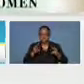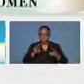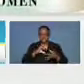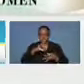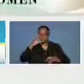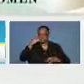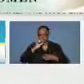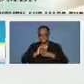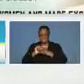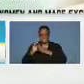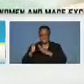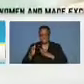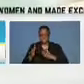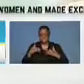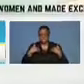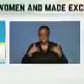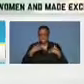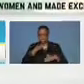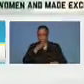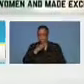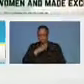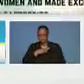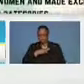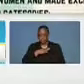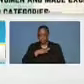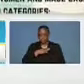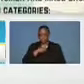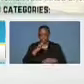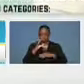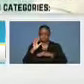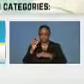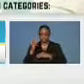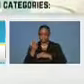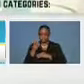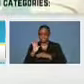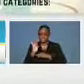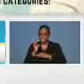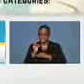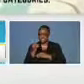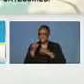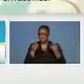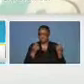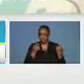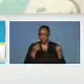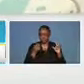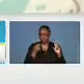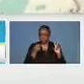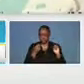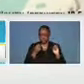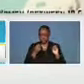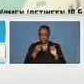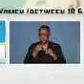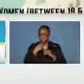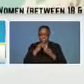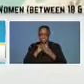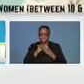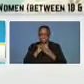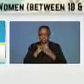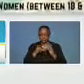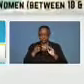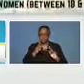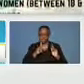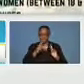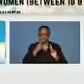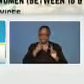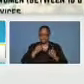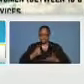spiritual leaders, young women between the ages of 18 and 30, women in professional services, and women instrumental in